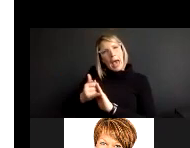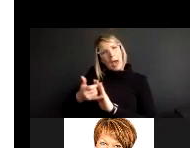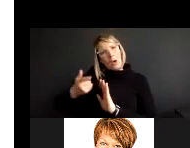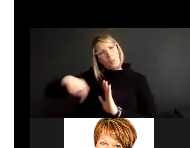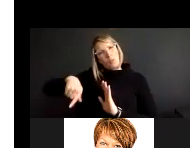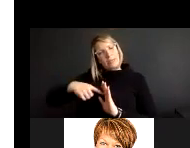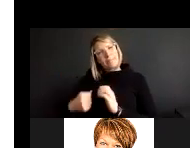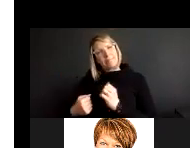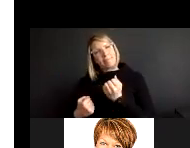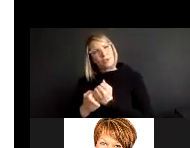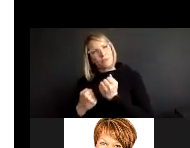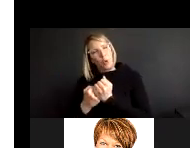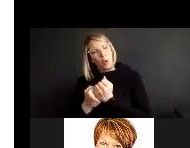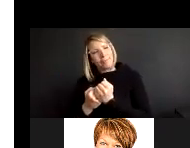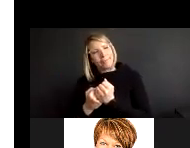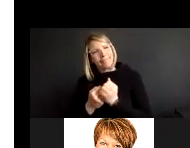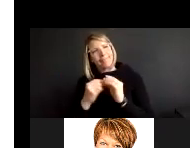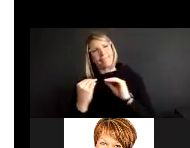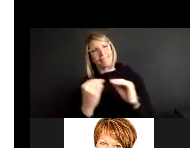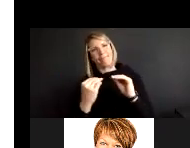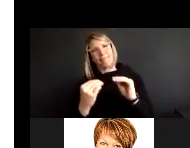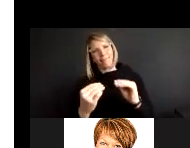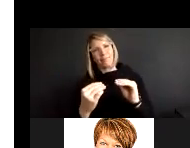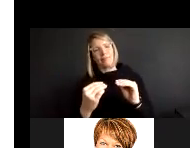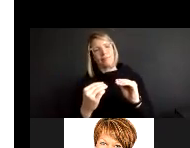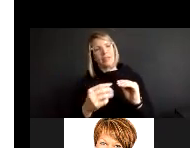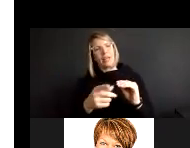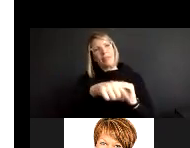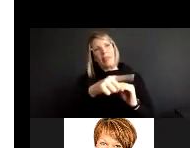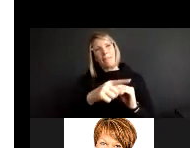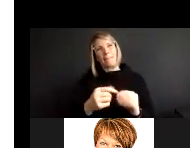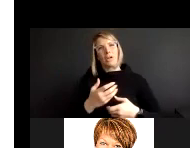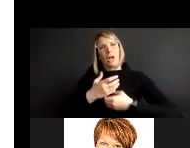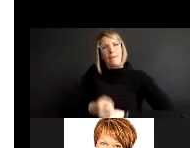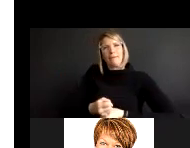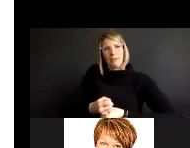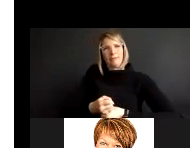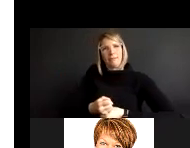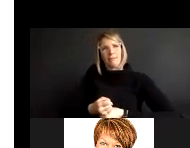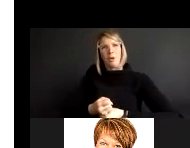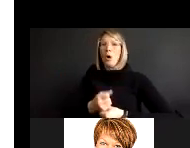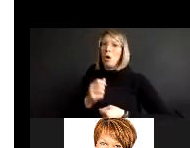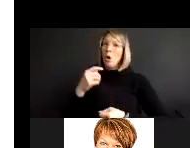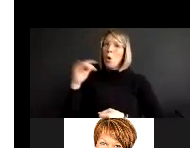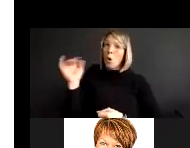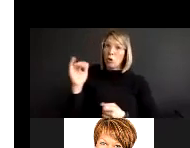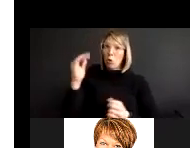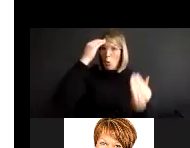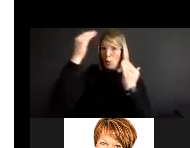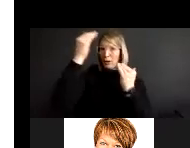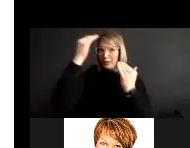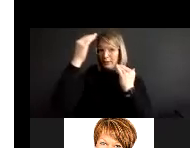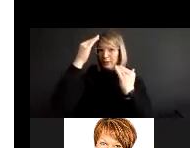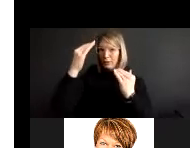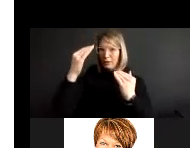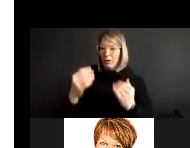development in the area? How can we support that confidence of folks moving forward? And also, how can we raise awareness around things like this, the right to